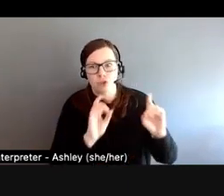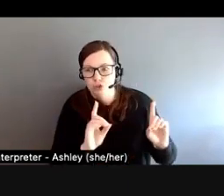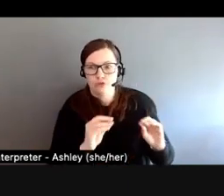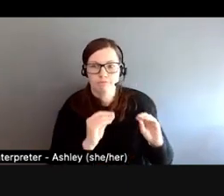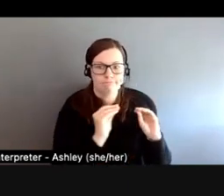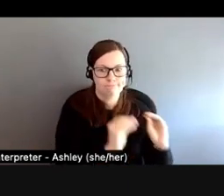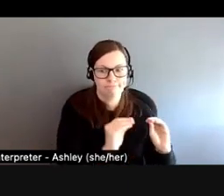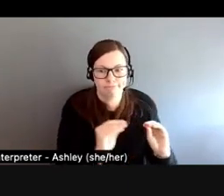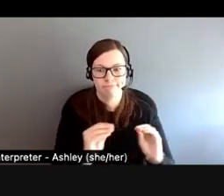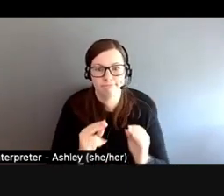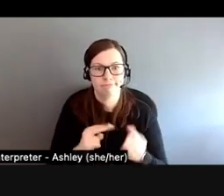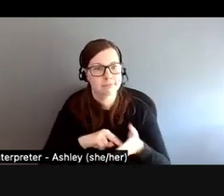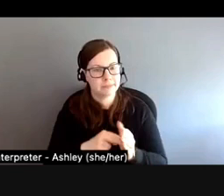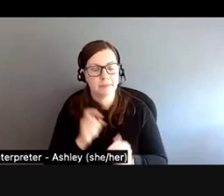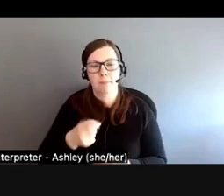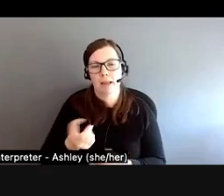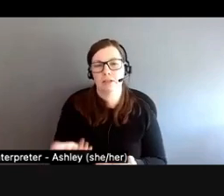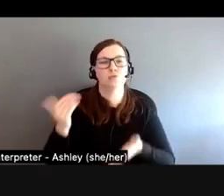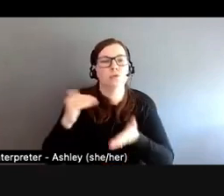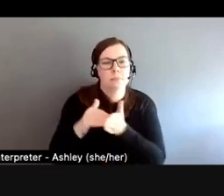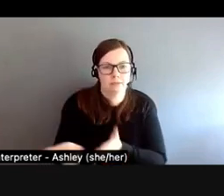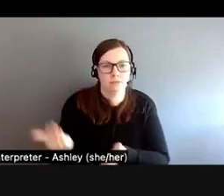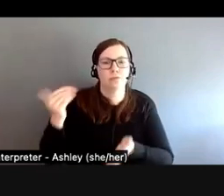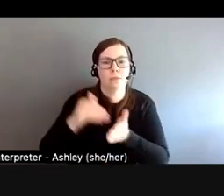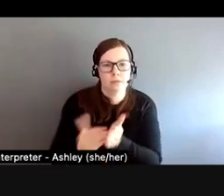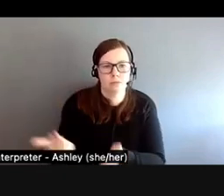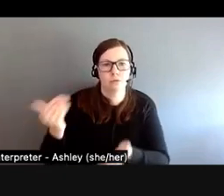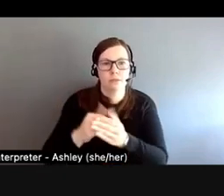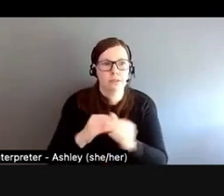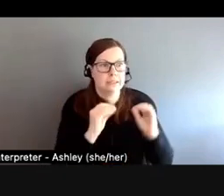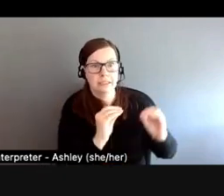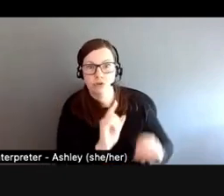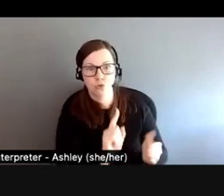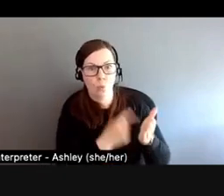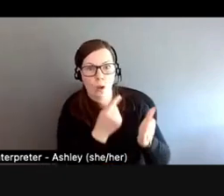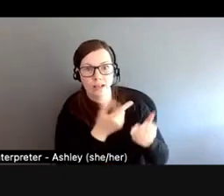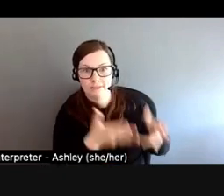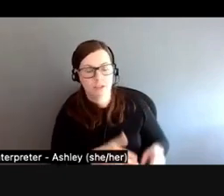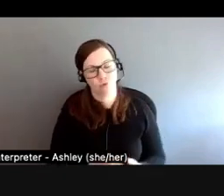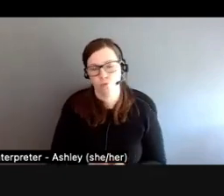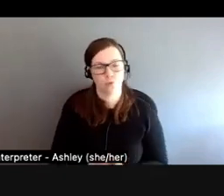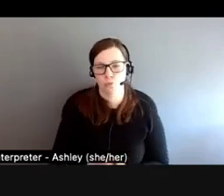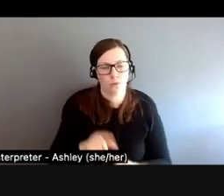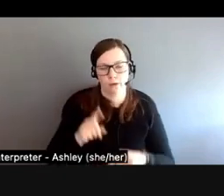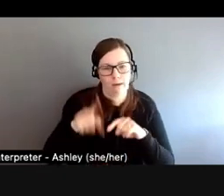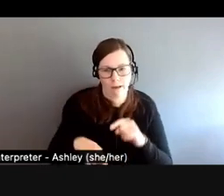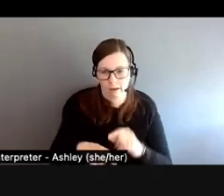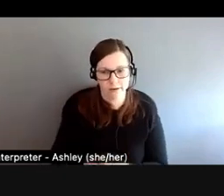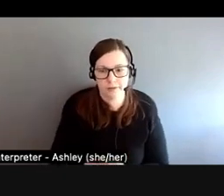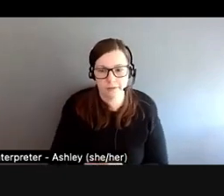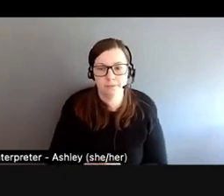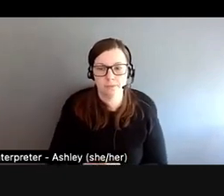of repetition. So this was another challenge. We want to share with our learner